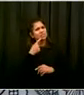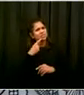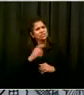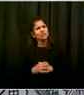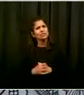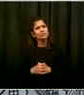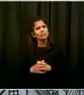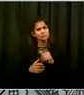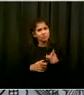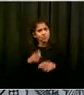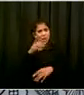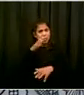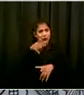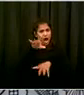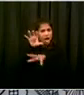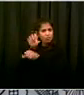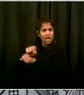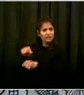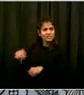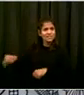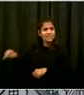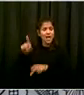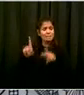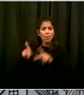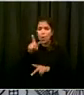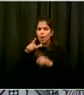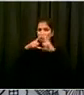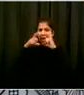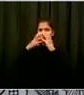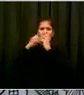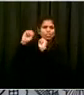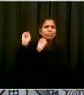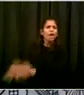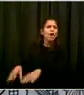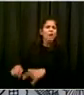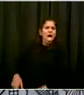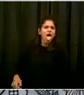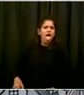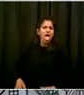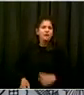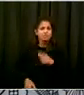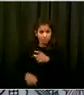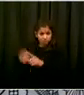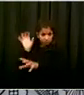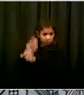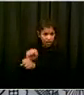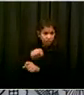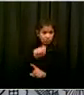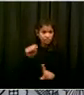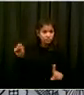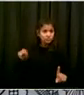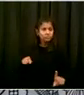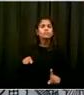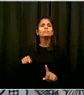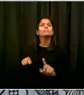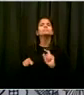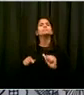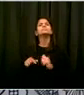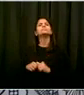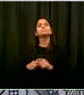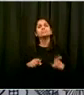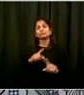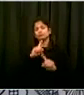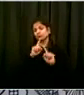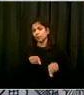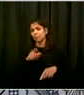Rich. Clearly, again, we have to get everyone to understand the seriousness of these new